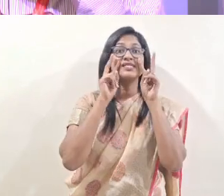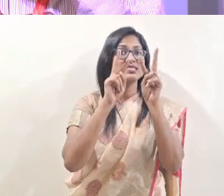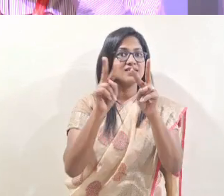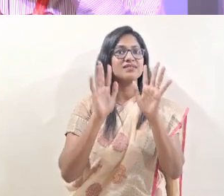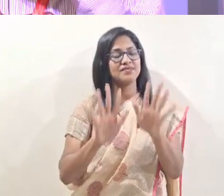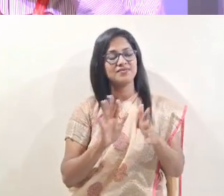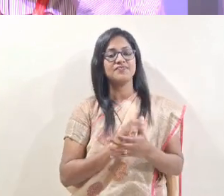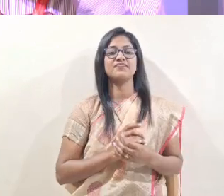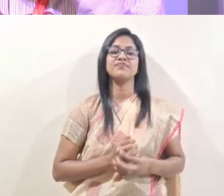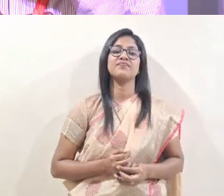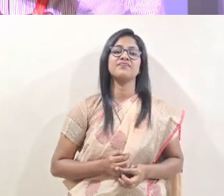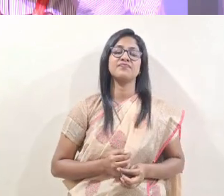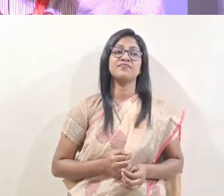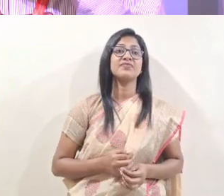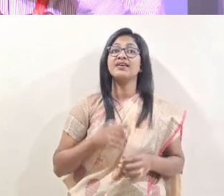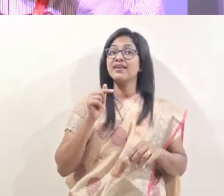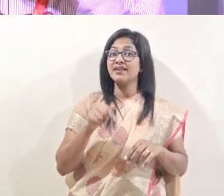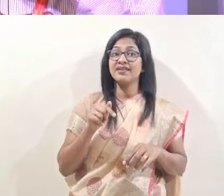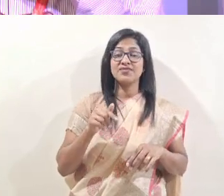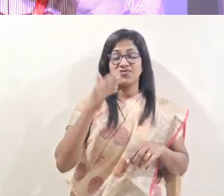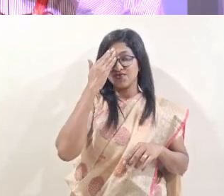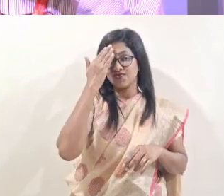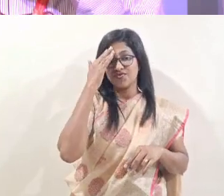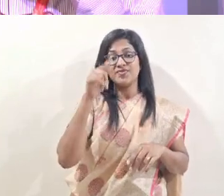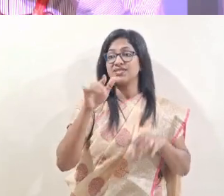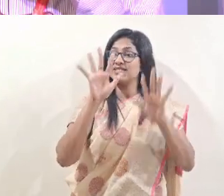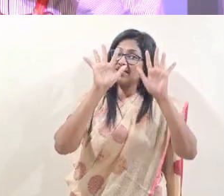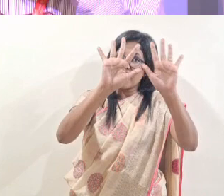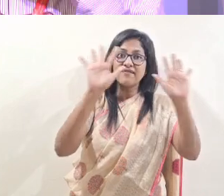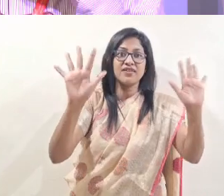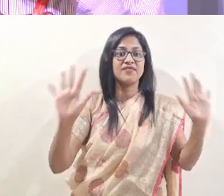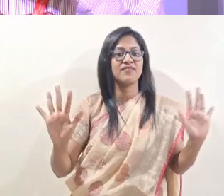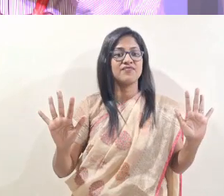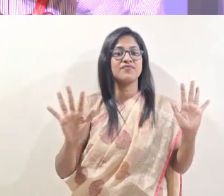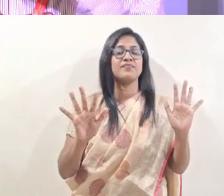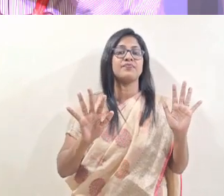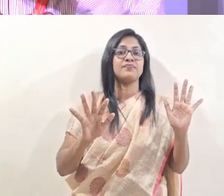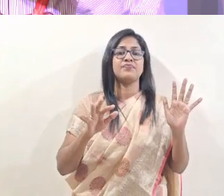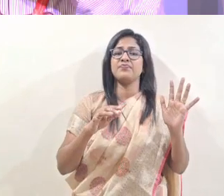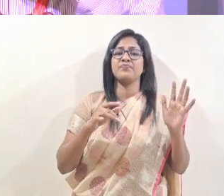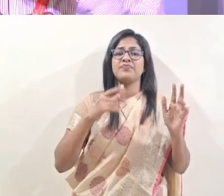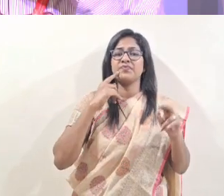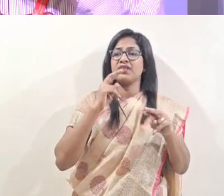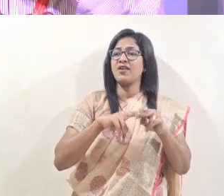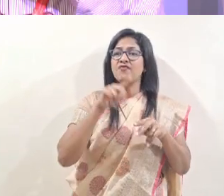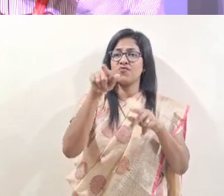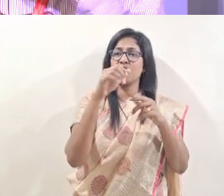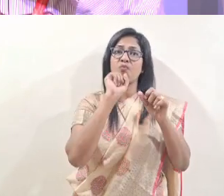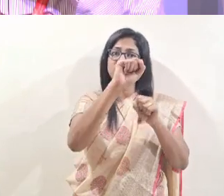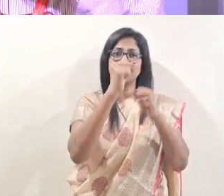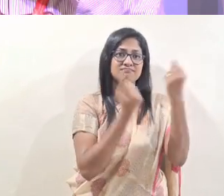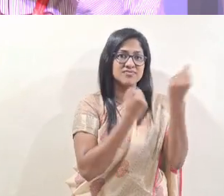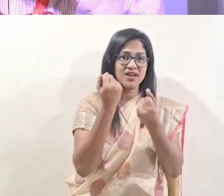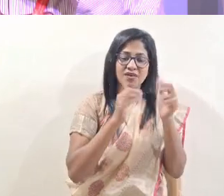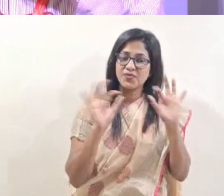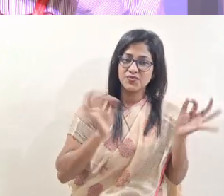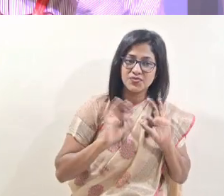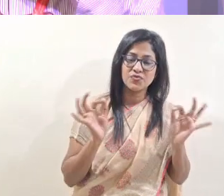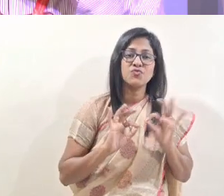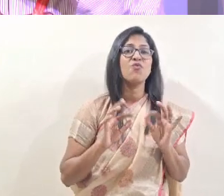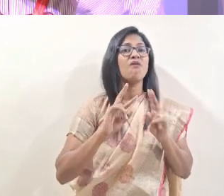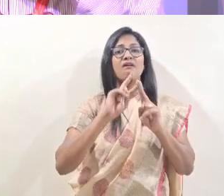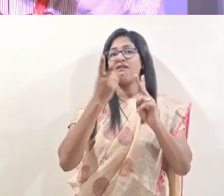because, it's something that's just there. If you don't have your own private car or